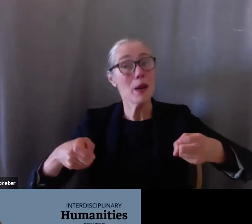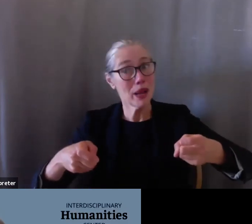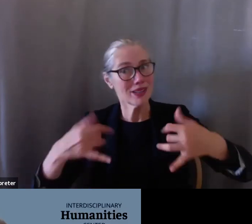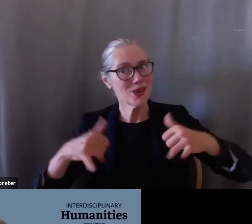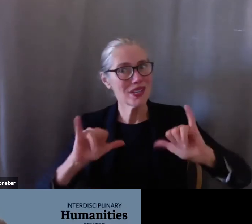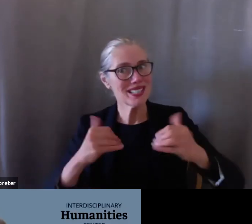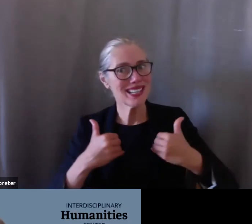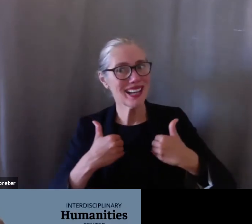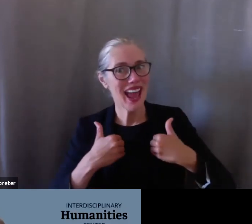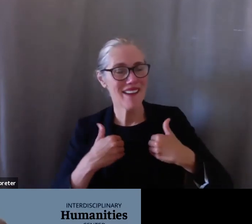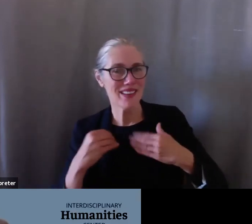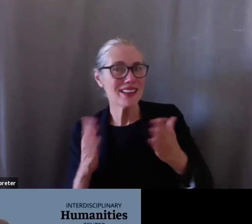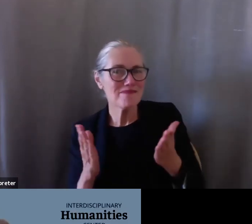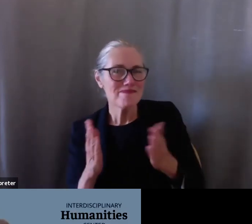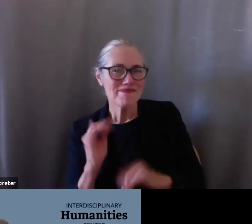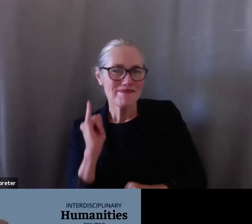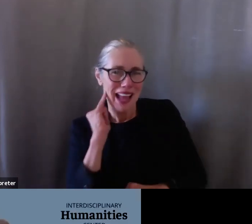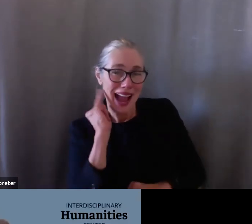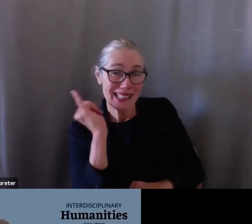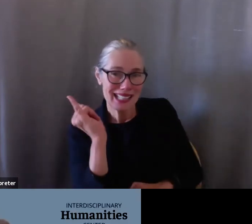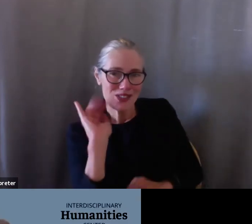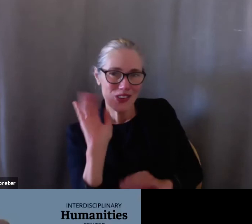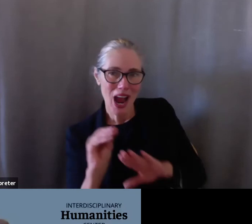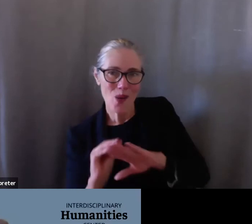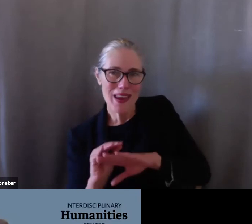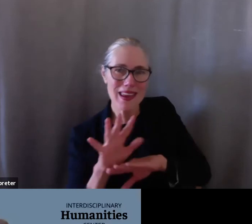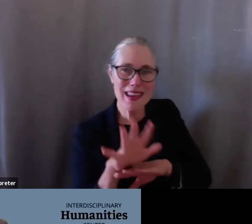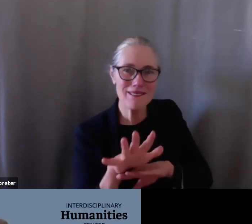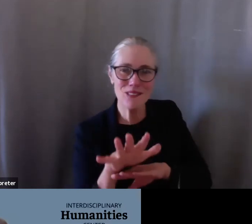Are there religious parallels between the